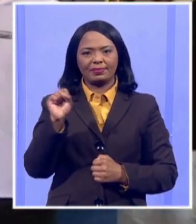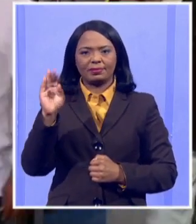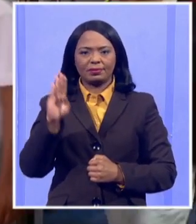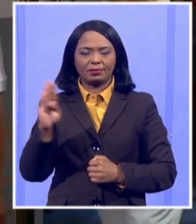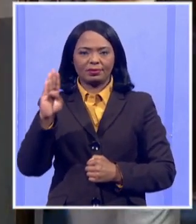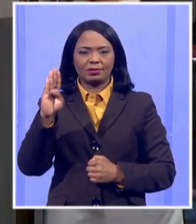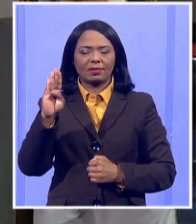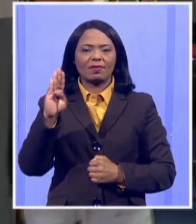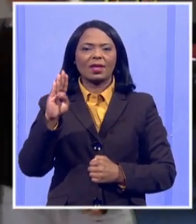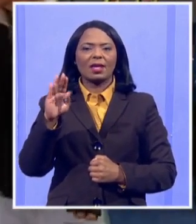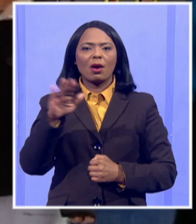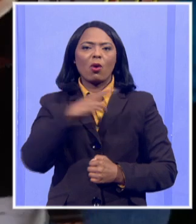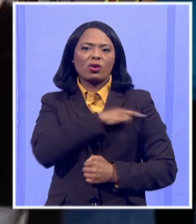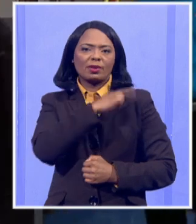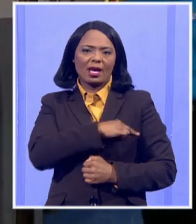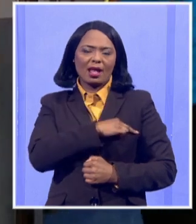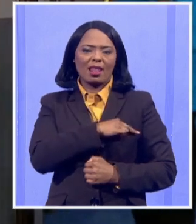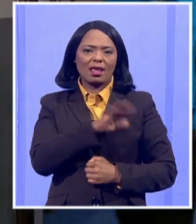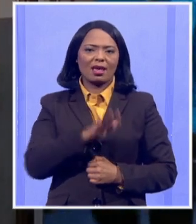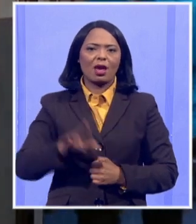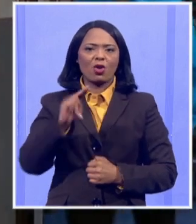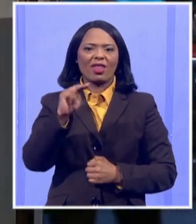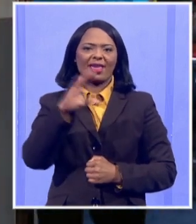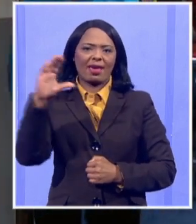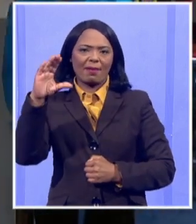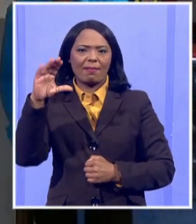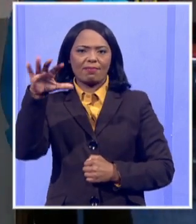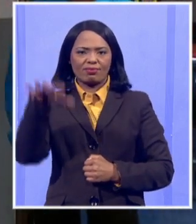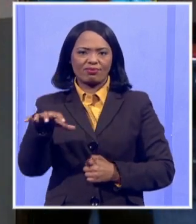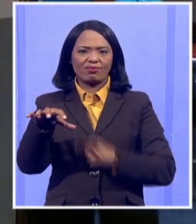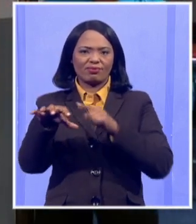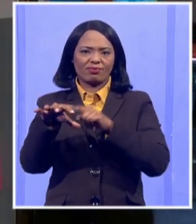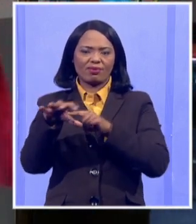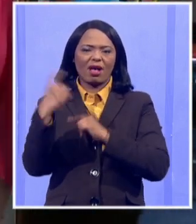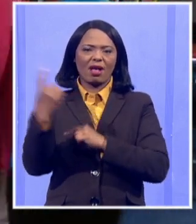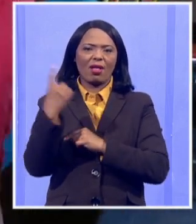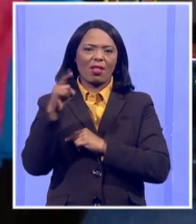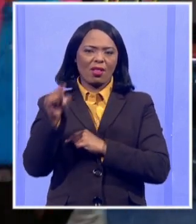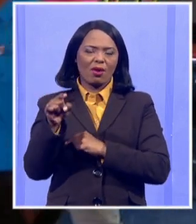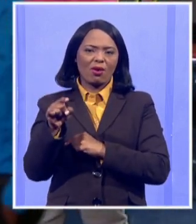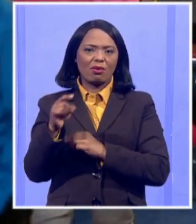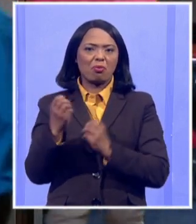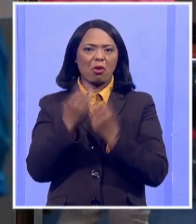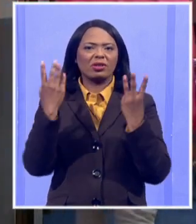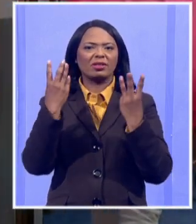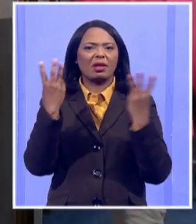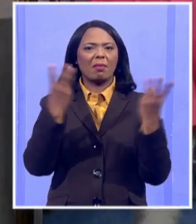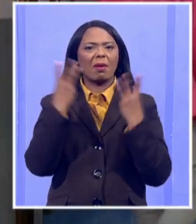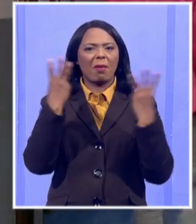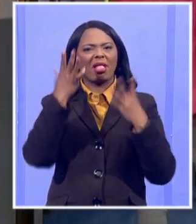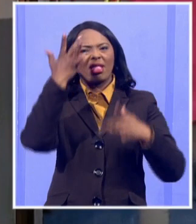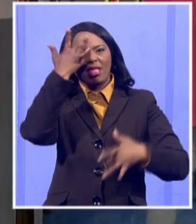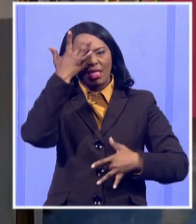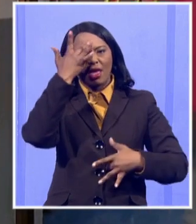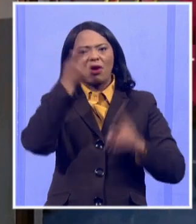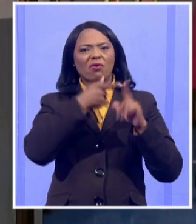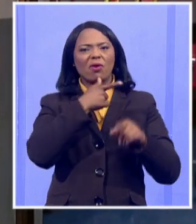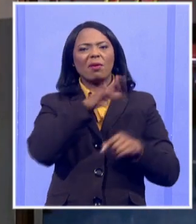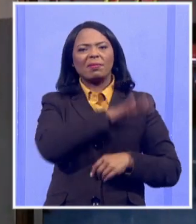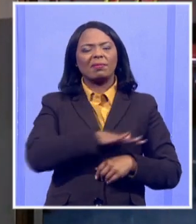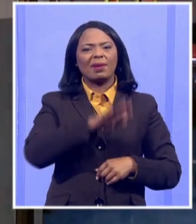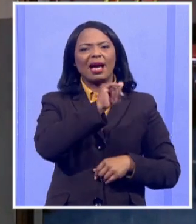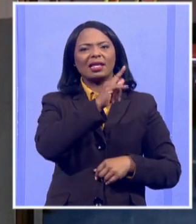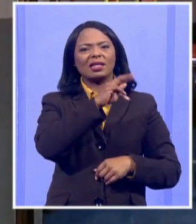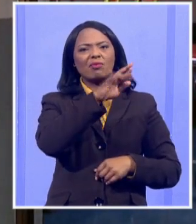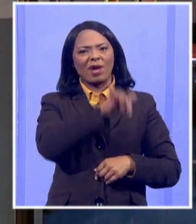referral hospital here in the Northern Cape. So you have patients that come from as far as Alexander Bay, which is